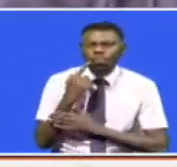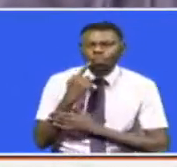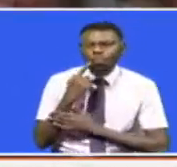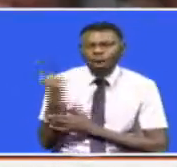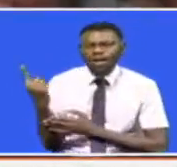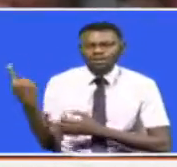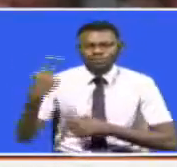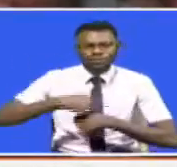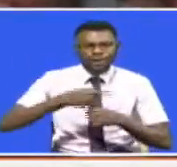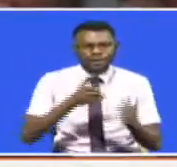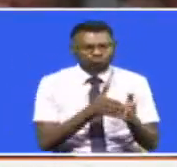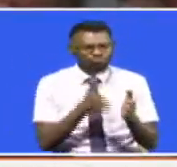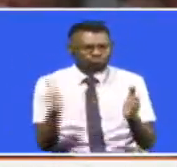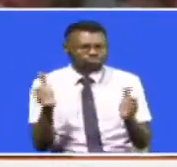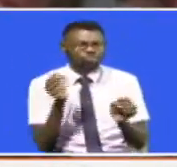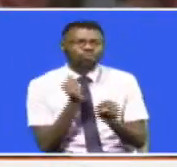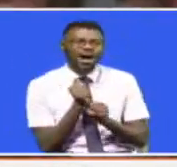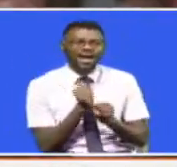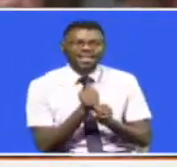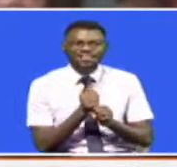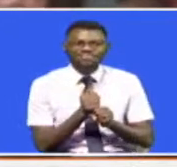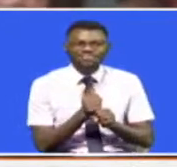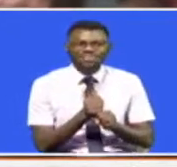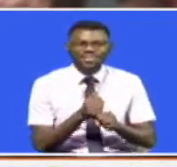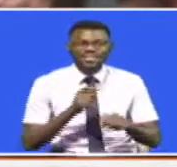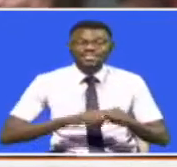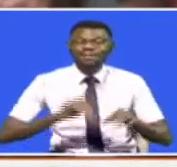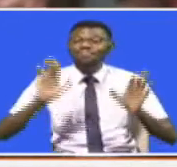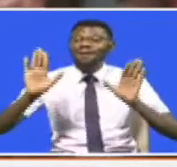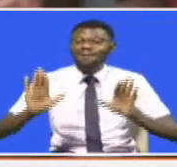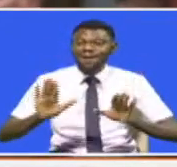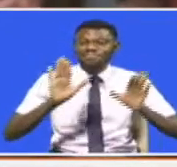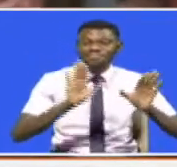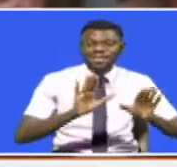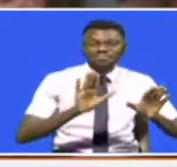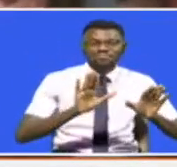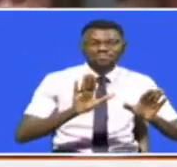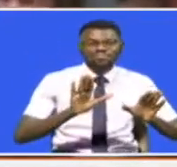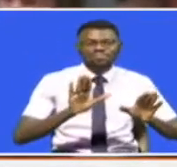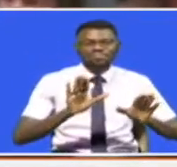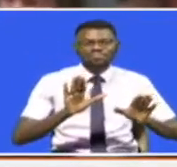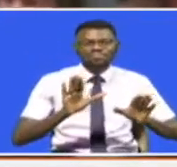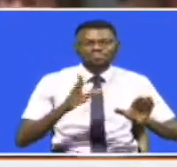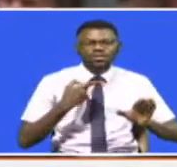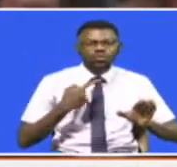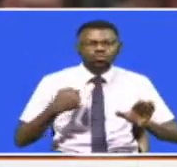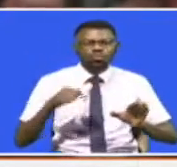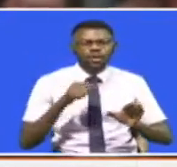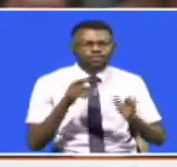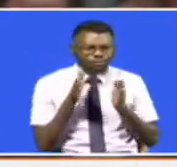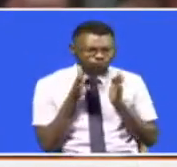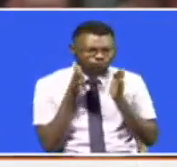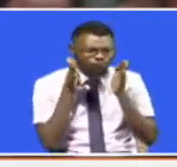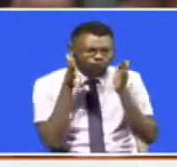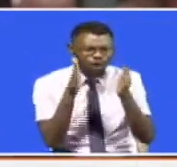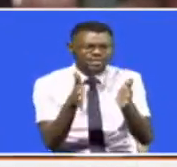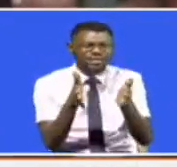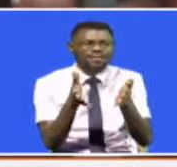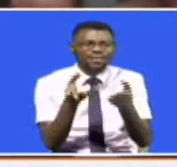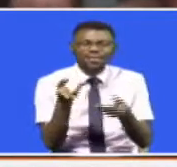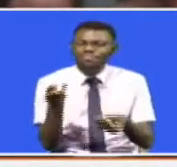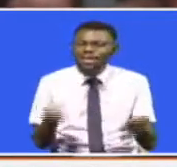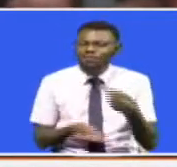office. We anchored our campaign on the platform of the economy premised on